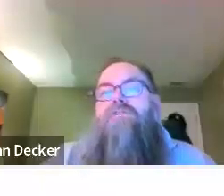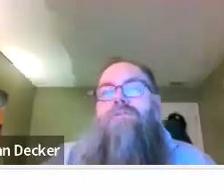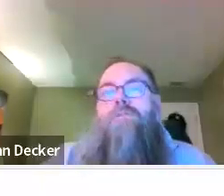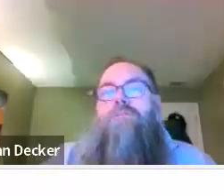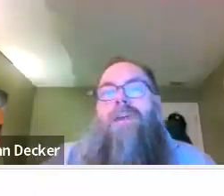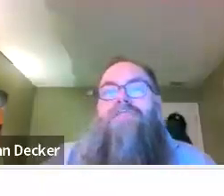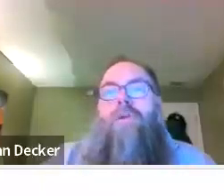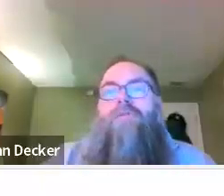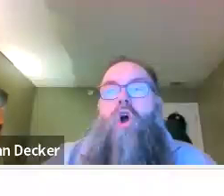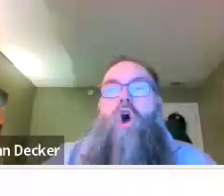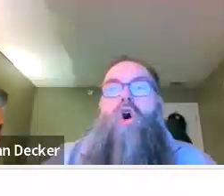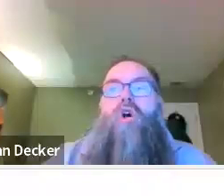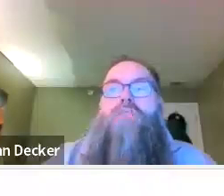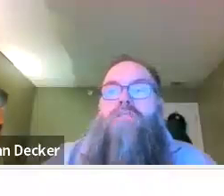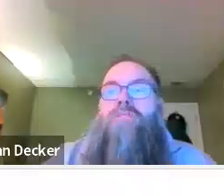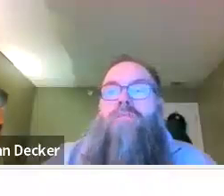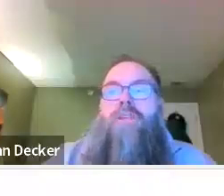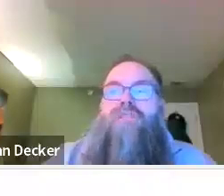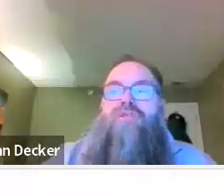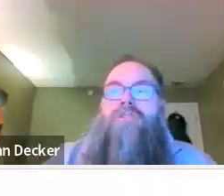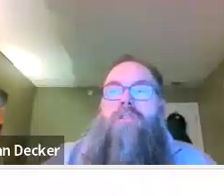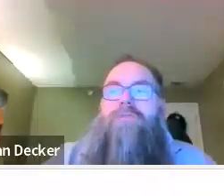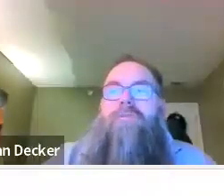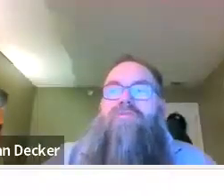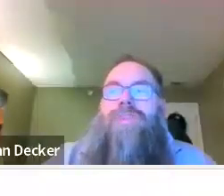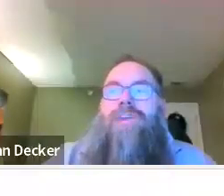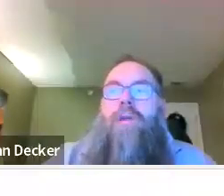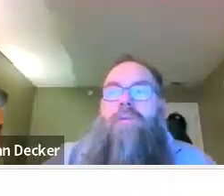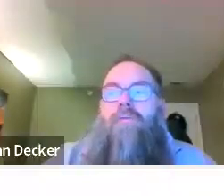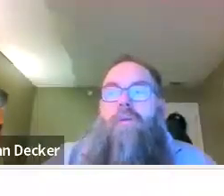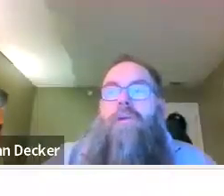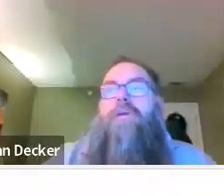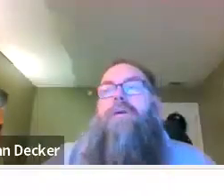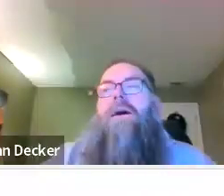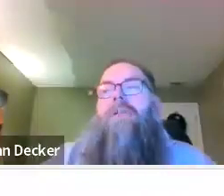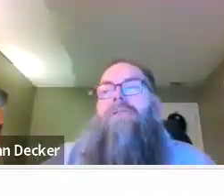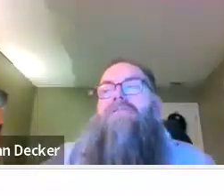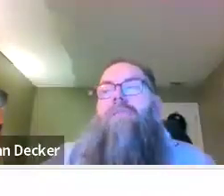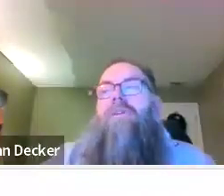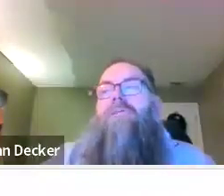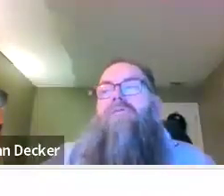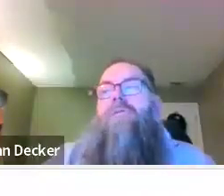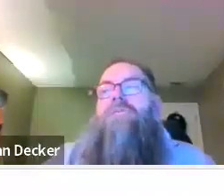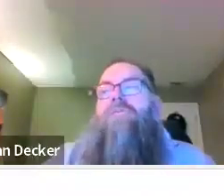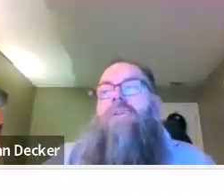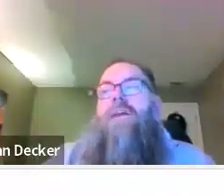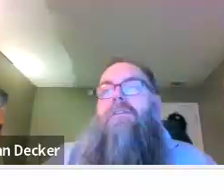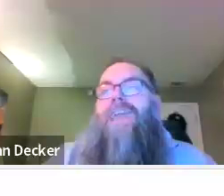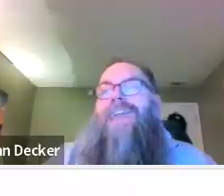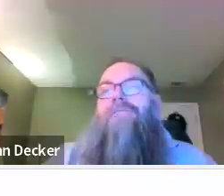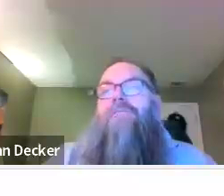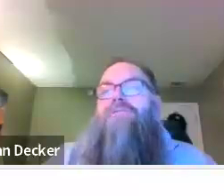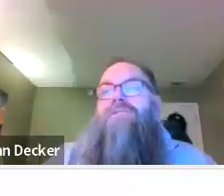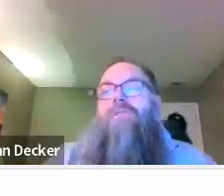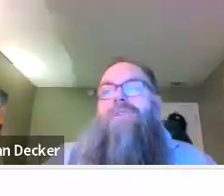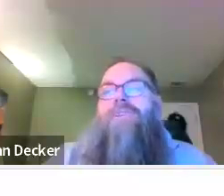The service acknowledgement form is mandatory for all service providers using service codes within rate reform. This agreement informs the